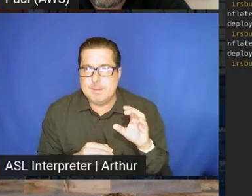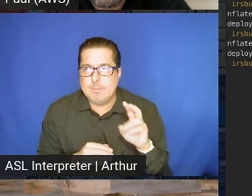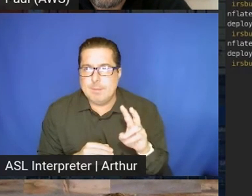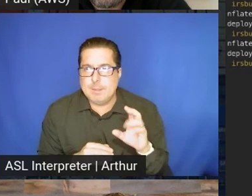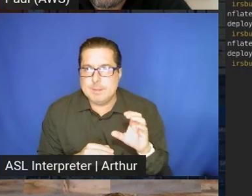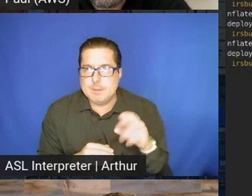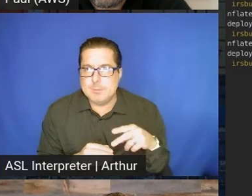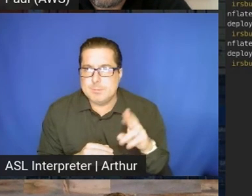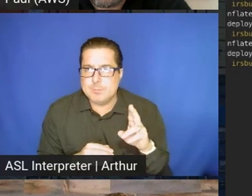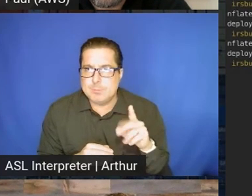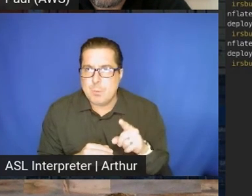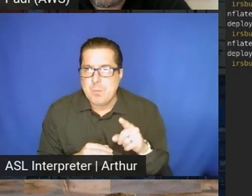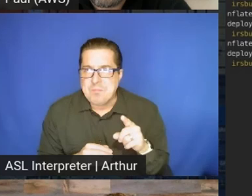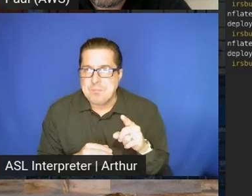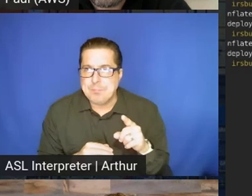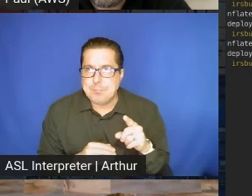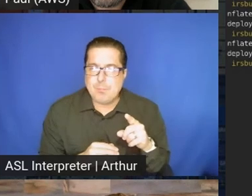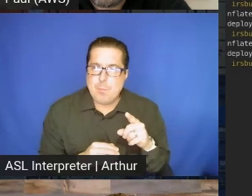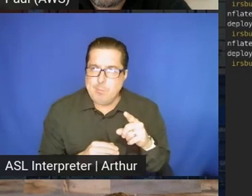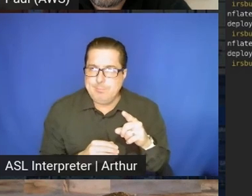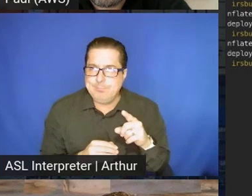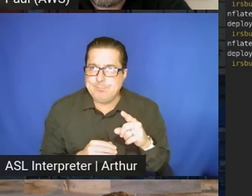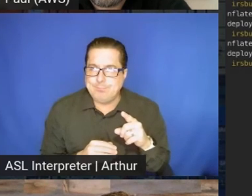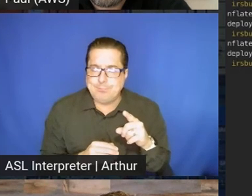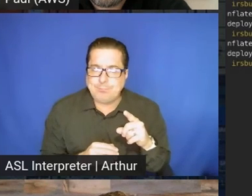So I'm provisioning